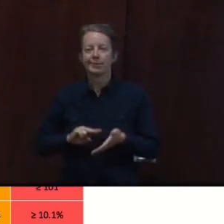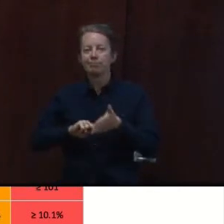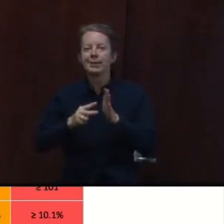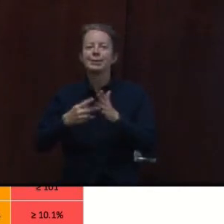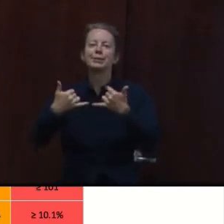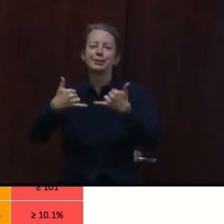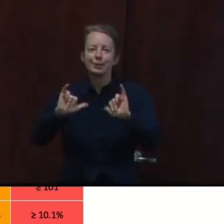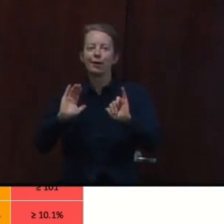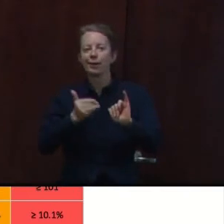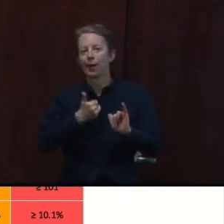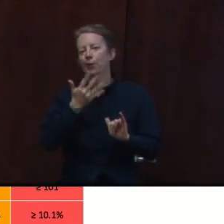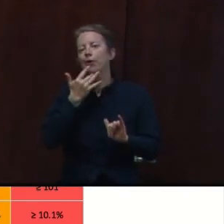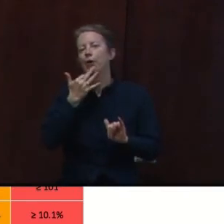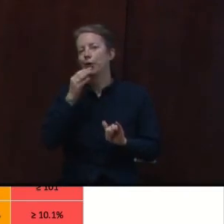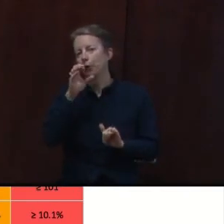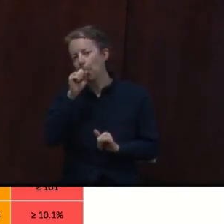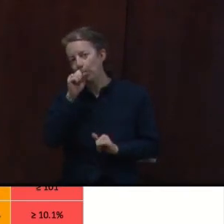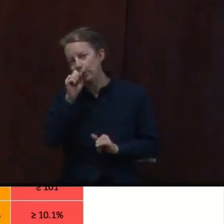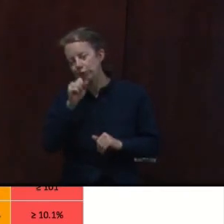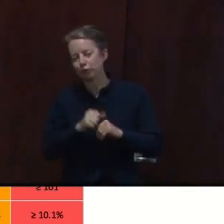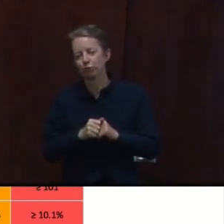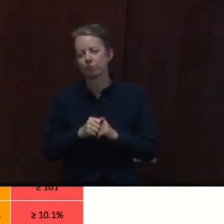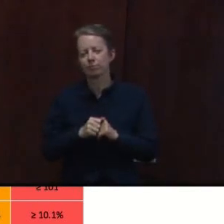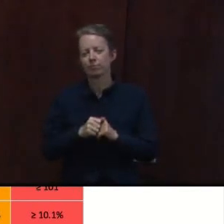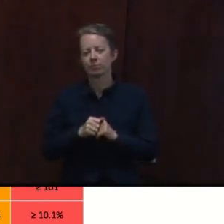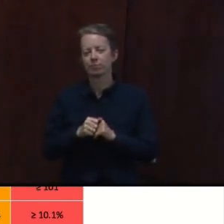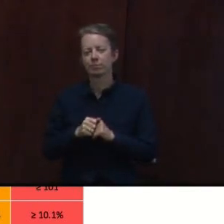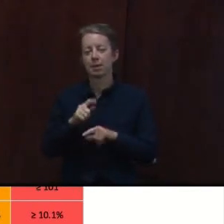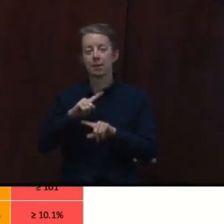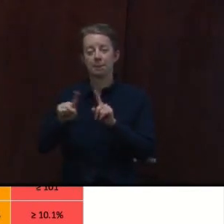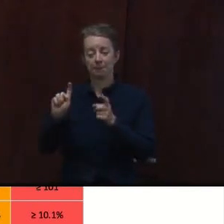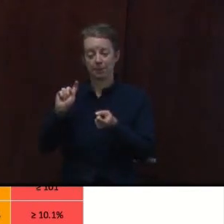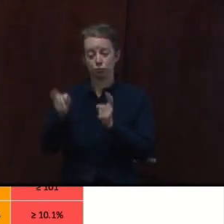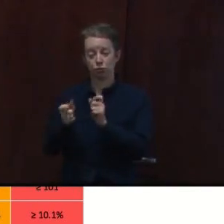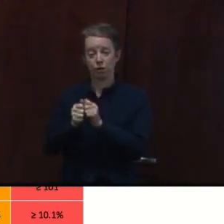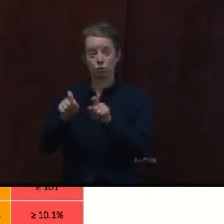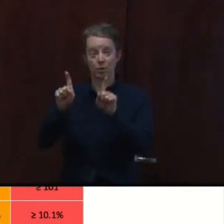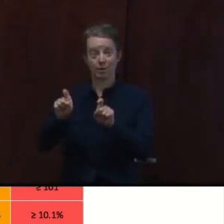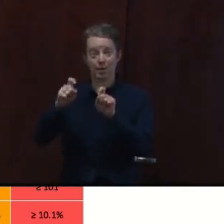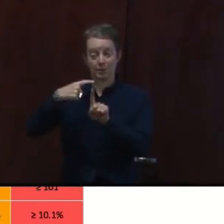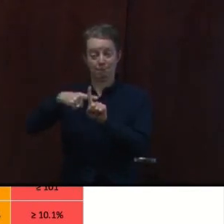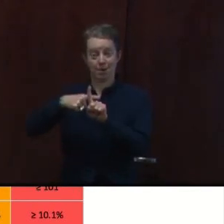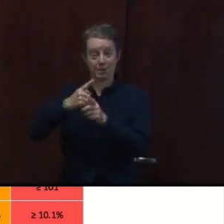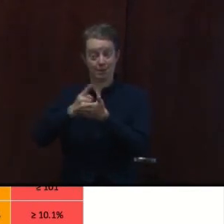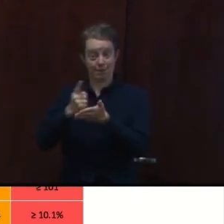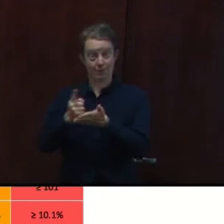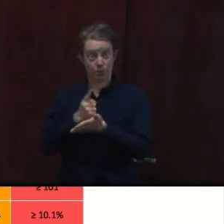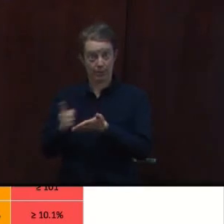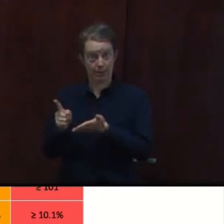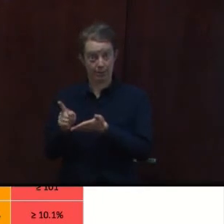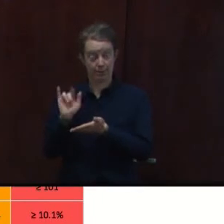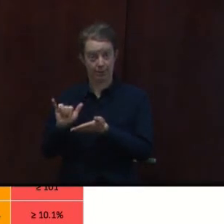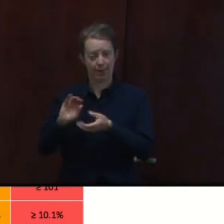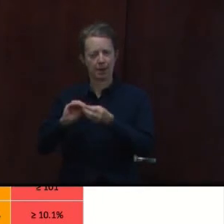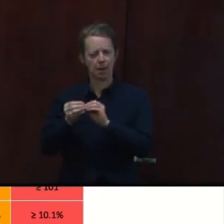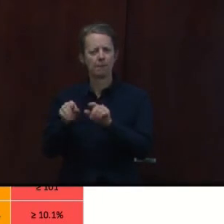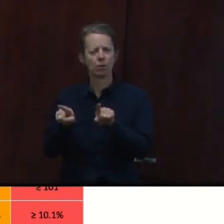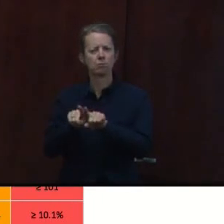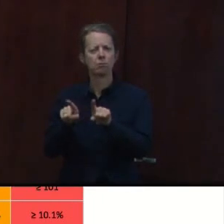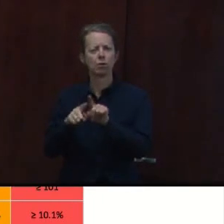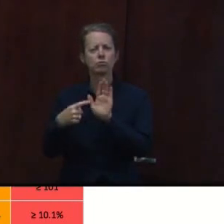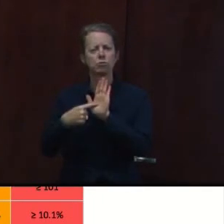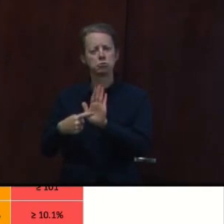in the orange. And then the change in test positivity from week to week also showed